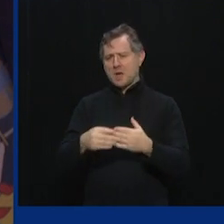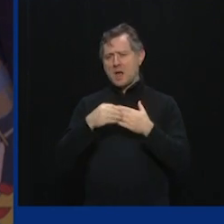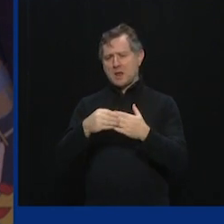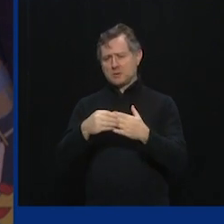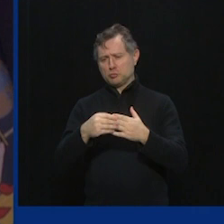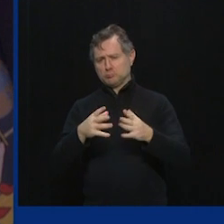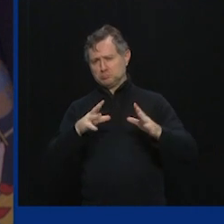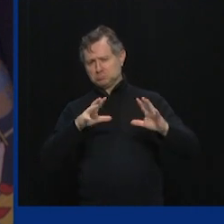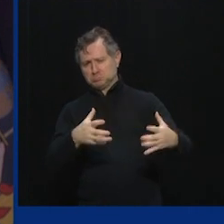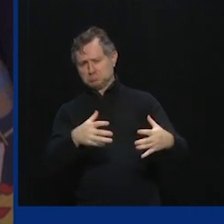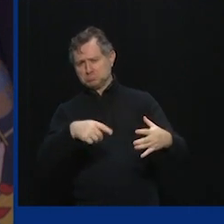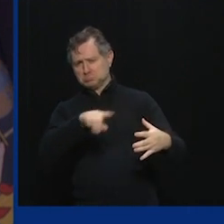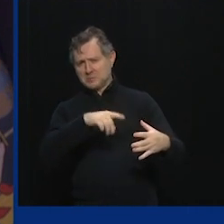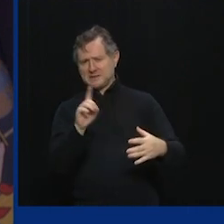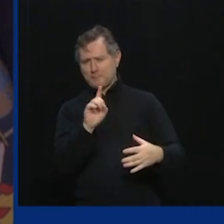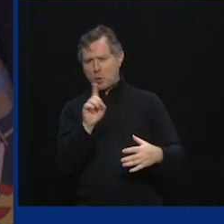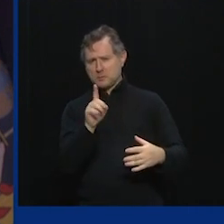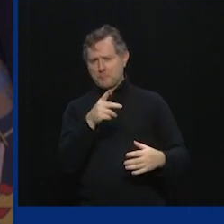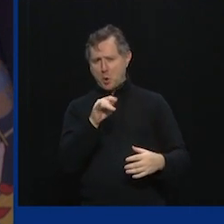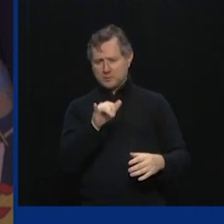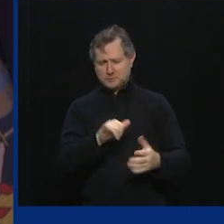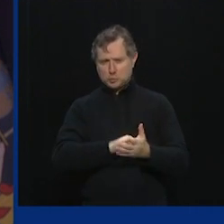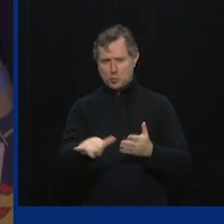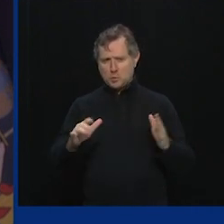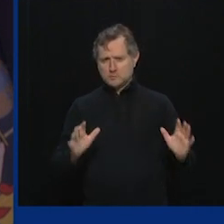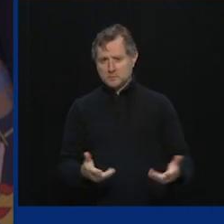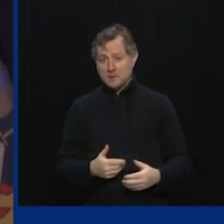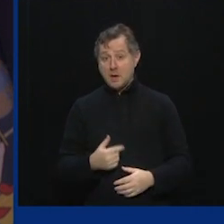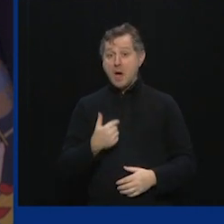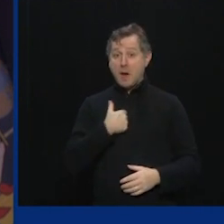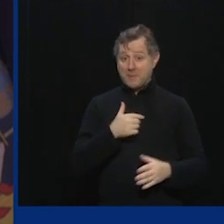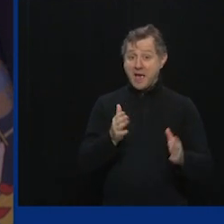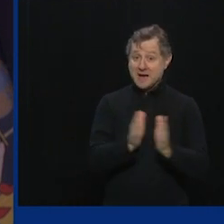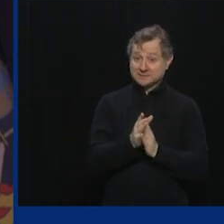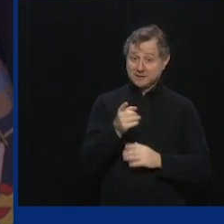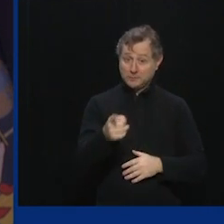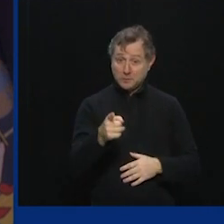apologize. I believe he has apologized, and I'm willing to just